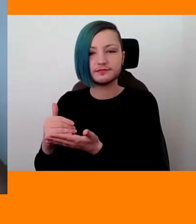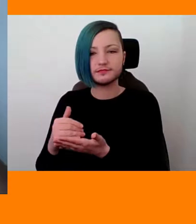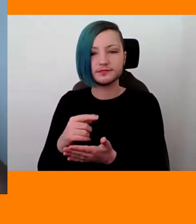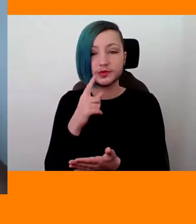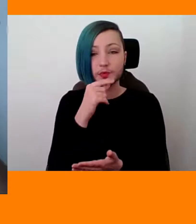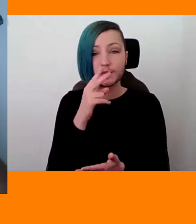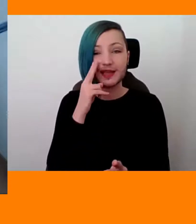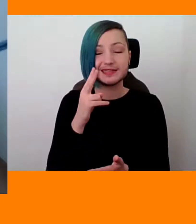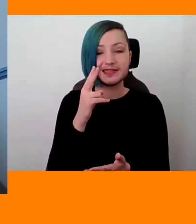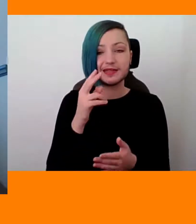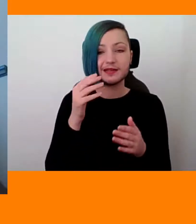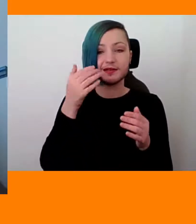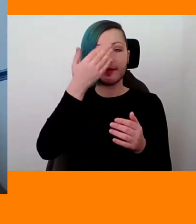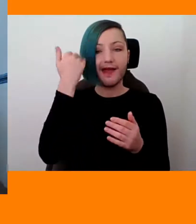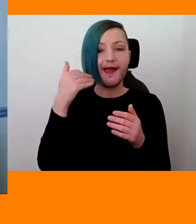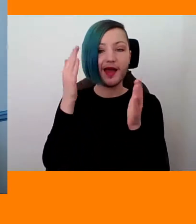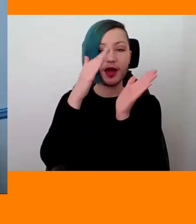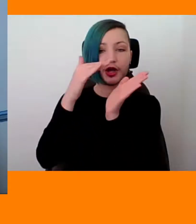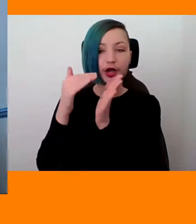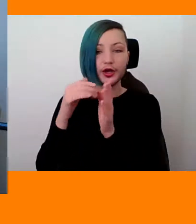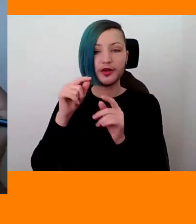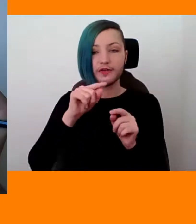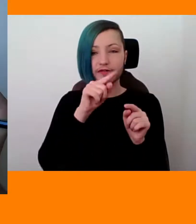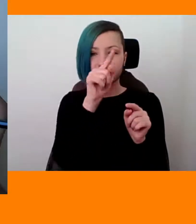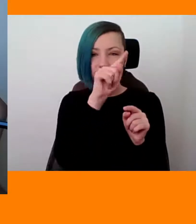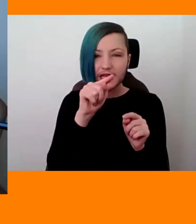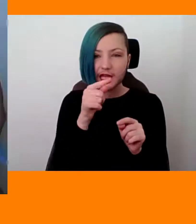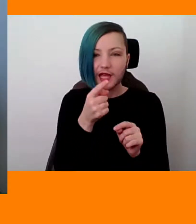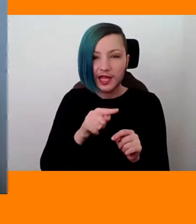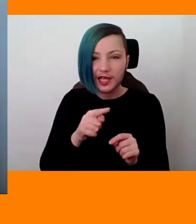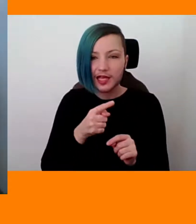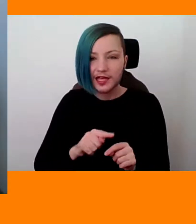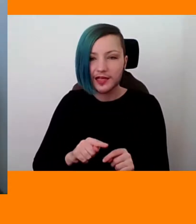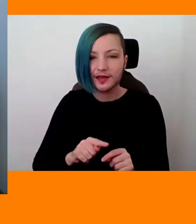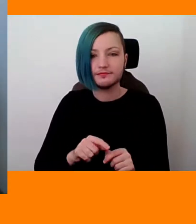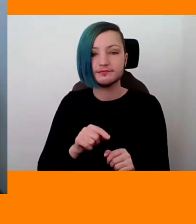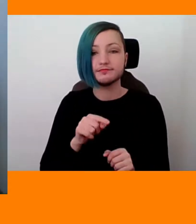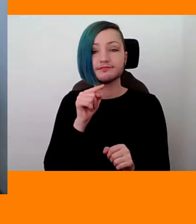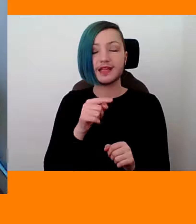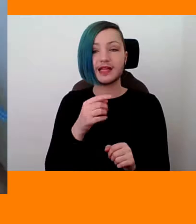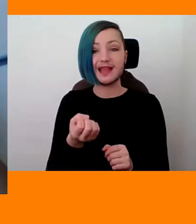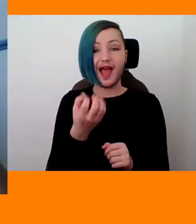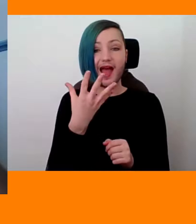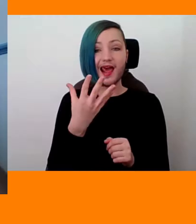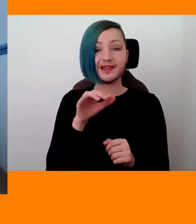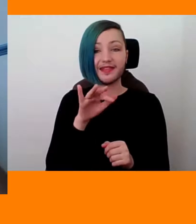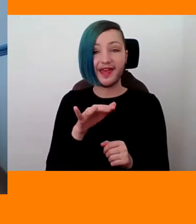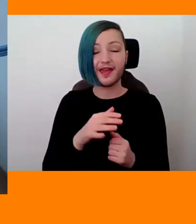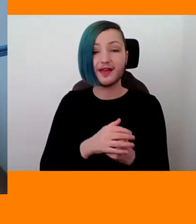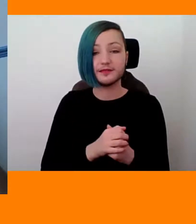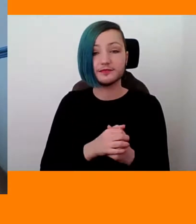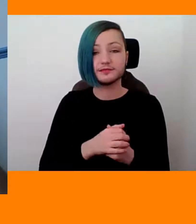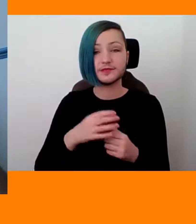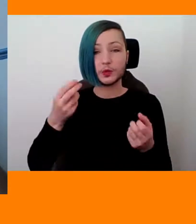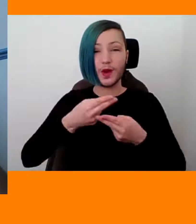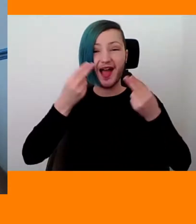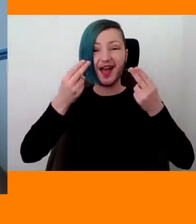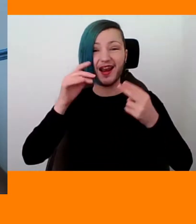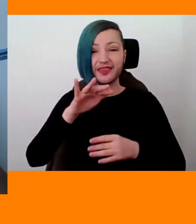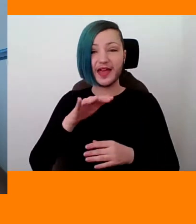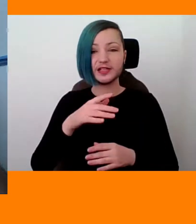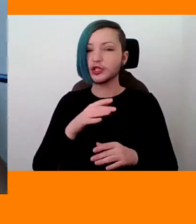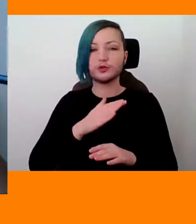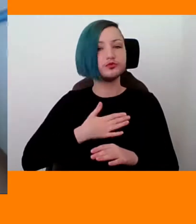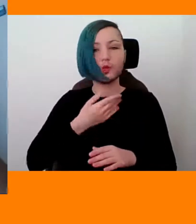hair curves here and here and here, that's where your highlights are going to be. So you want to avoid drawing on